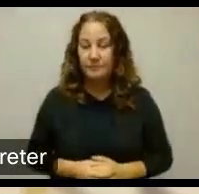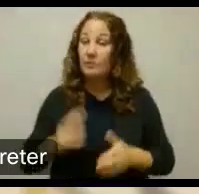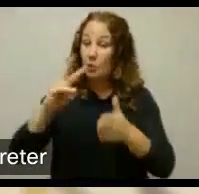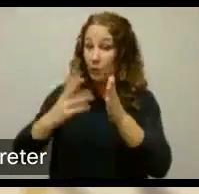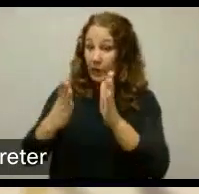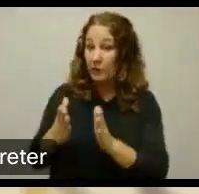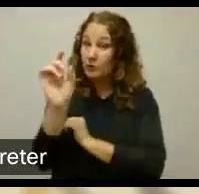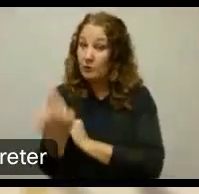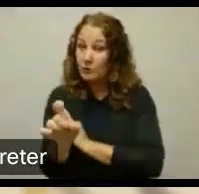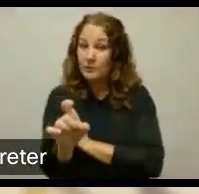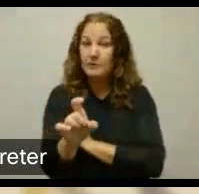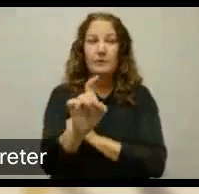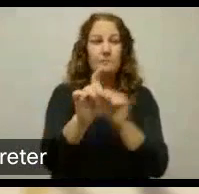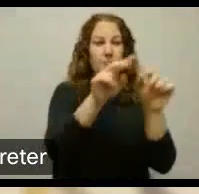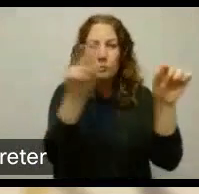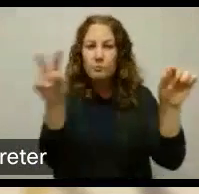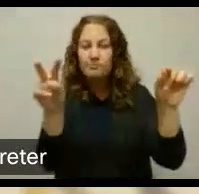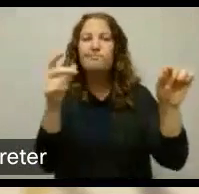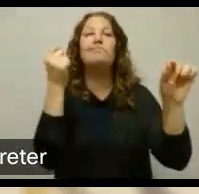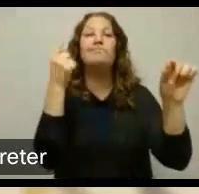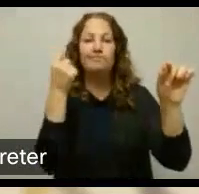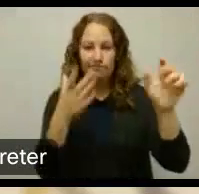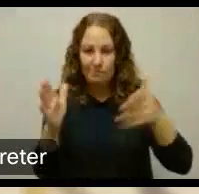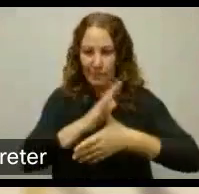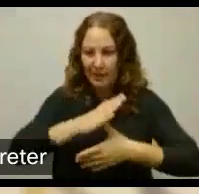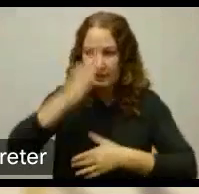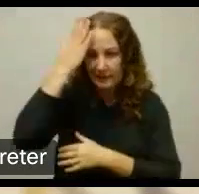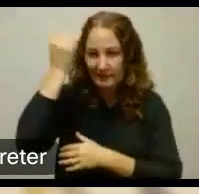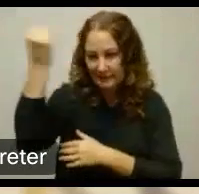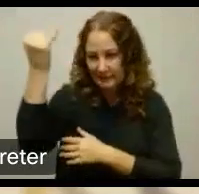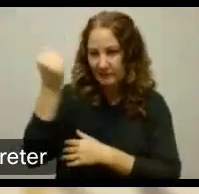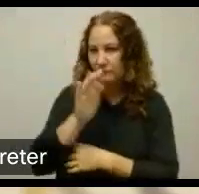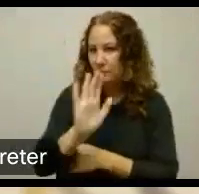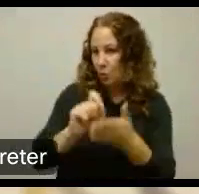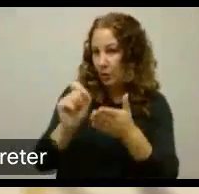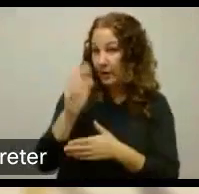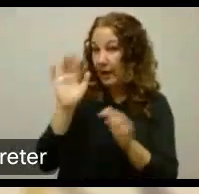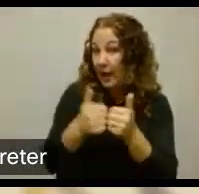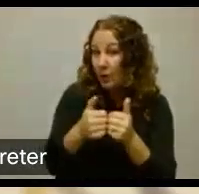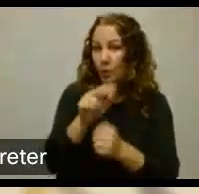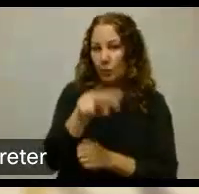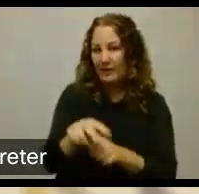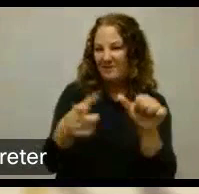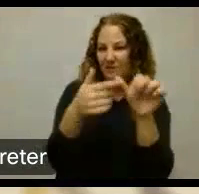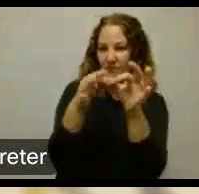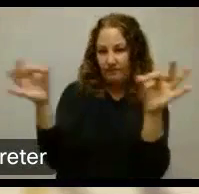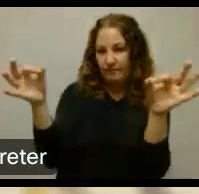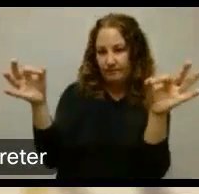should get the gist or the main idea of your writing simply by reading your topic sentence.